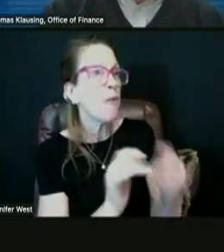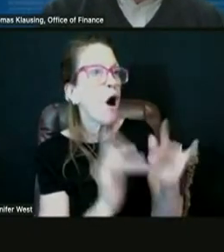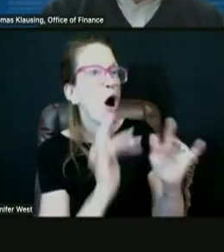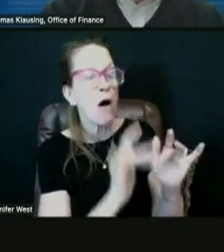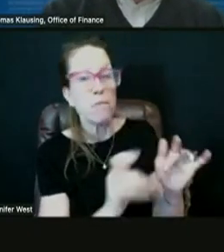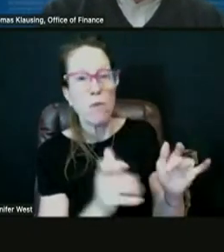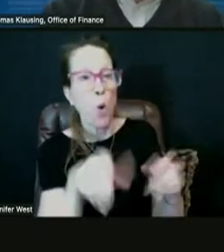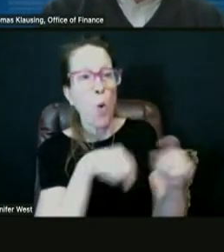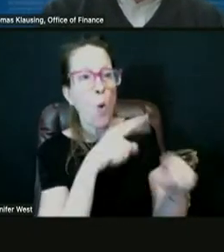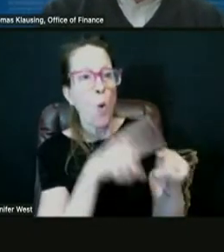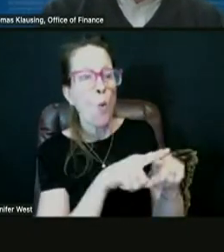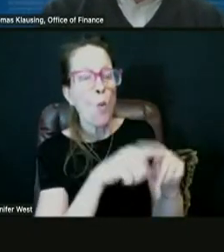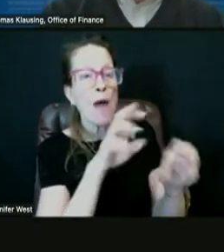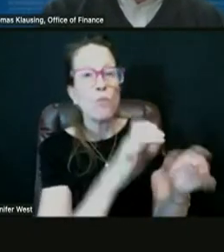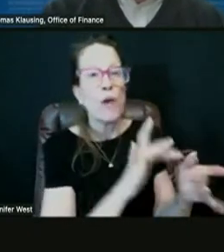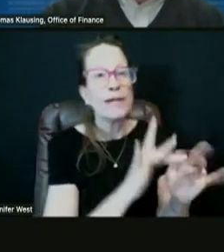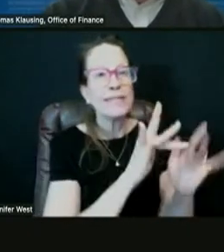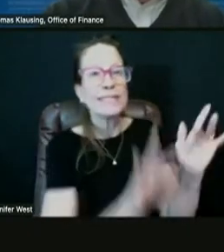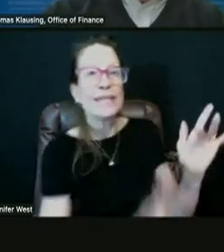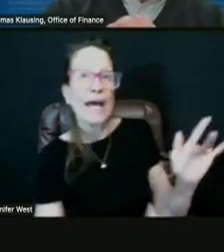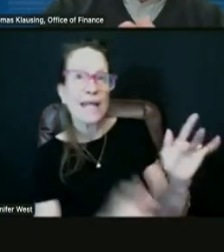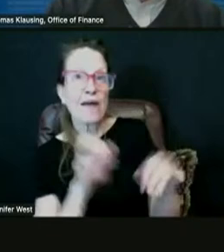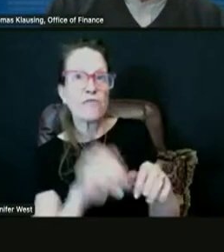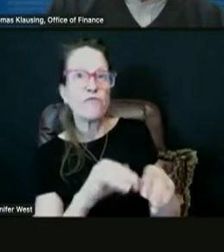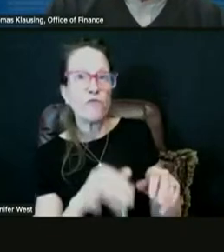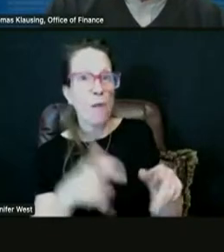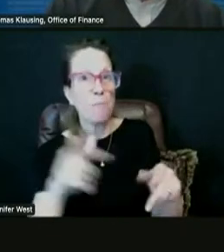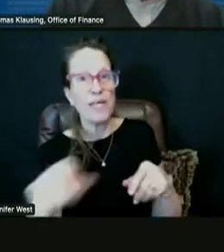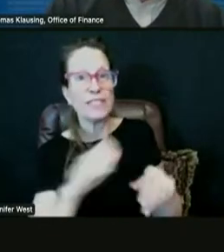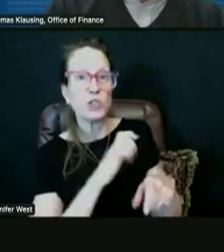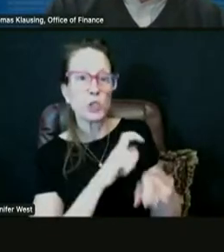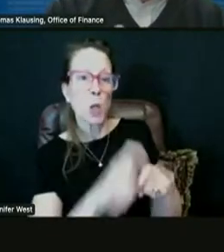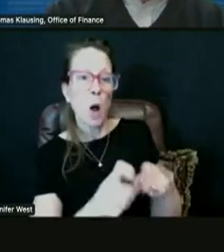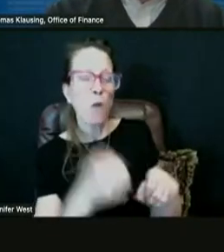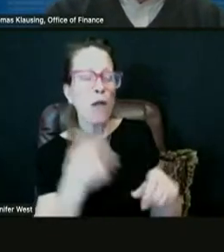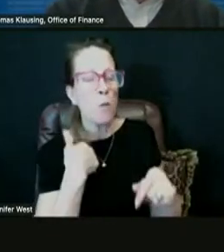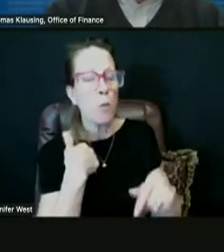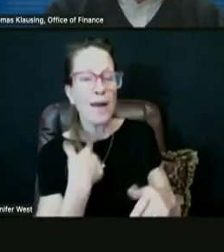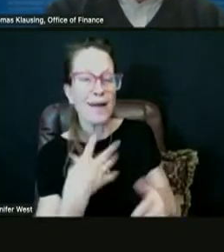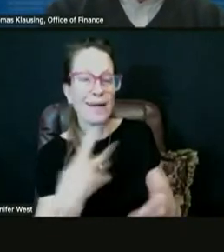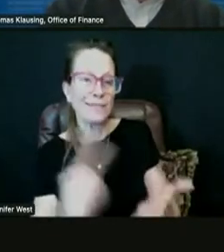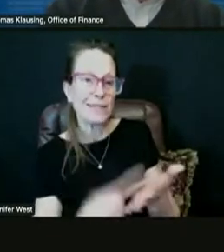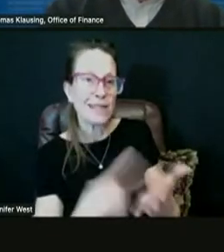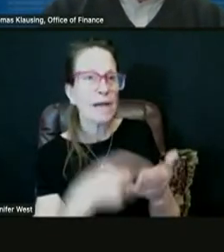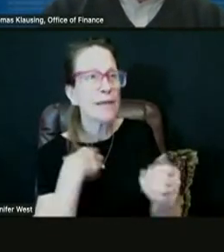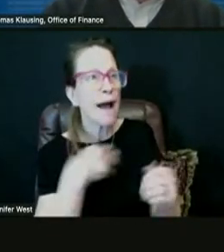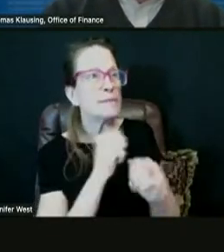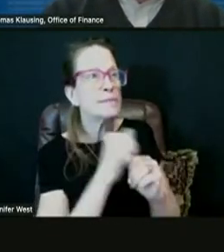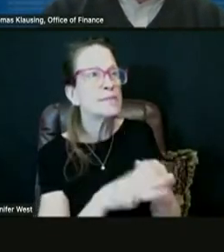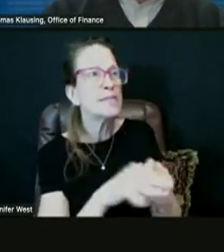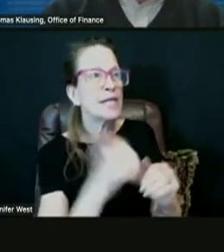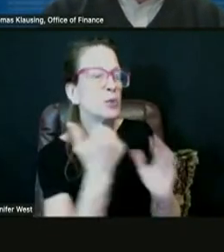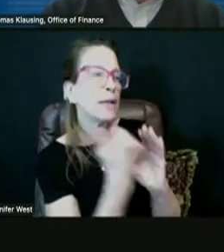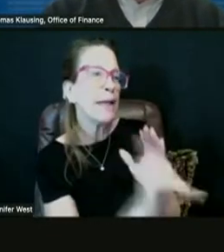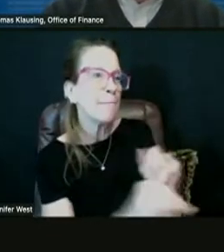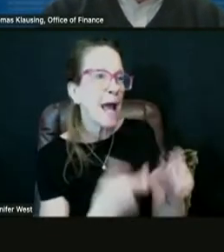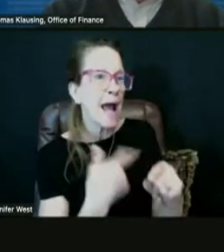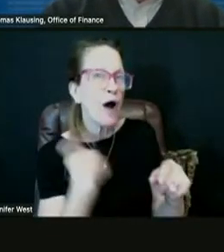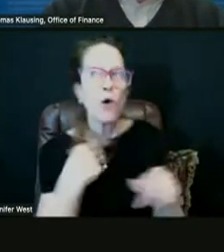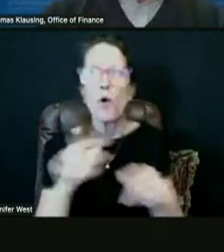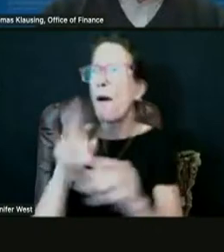as far okay. as washing of the buses. Okay, not a problem. Yeah, I'll send you an email and we can follow up offline.